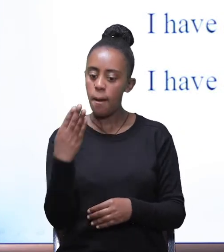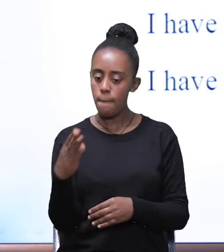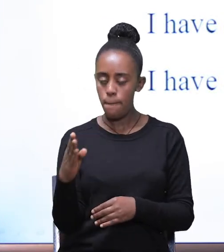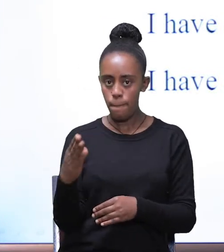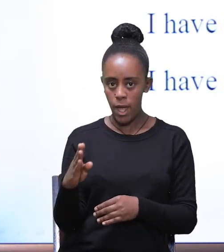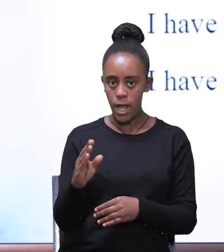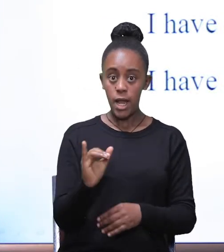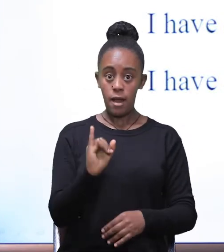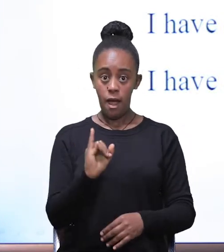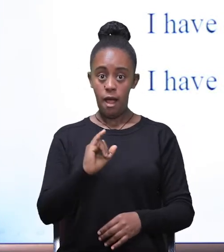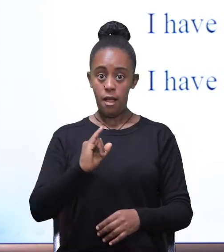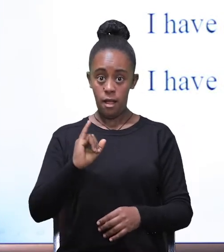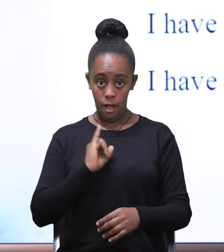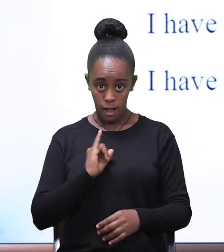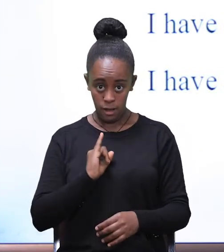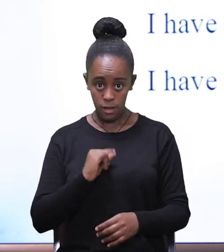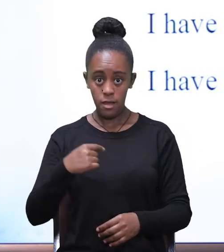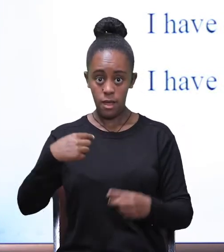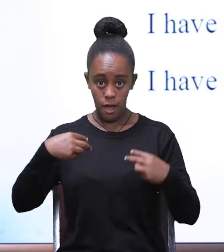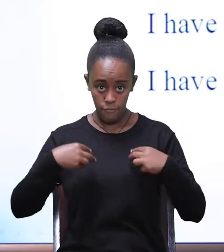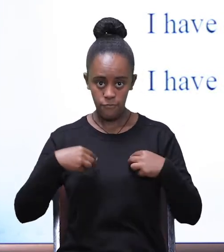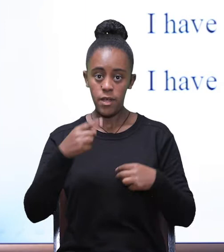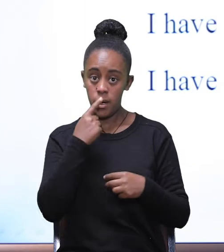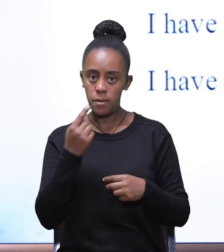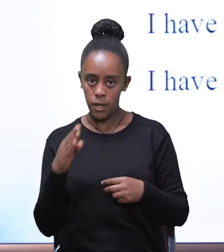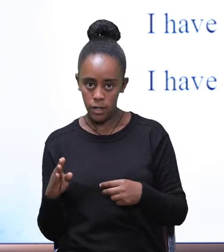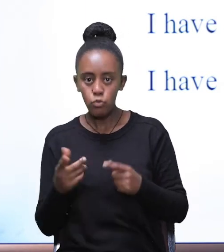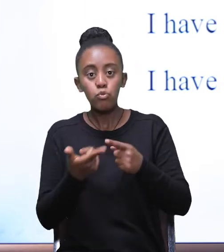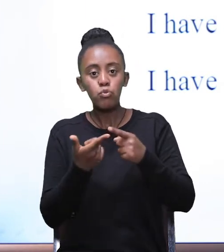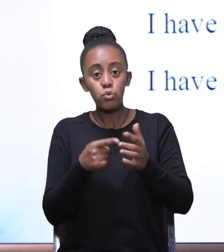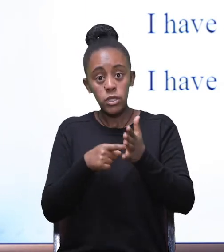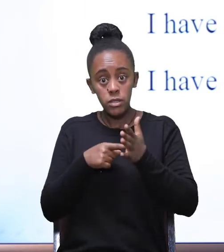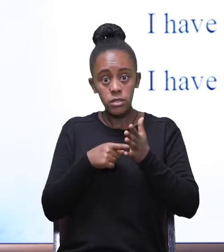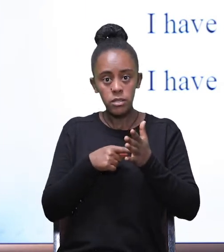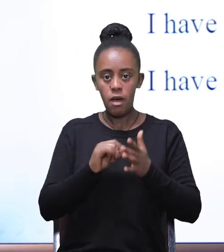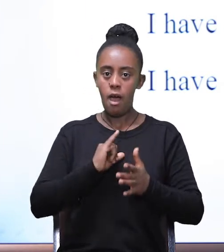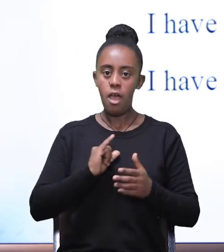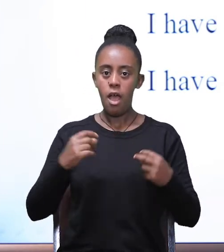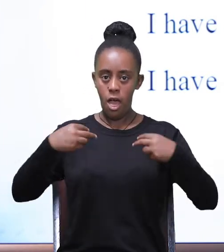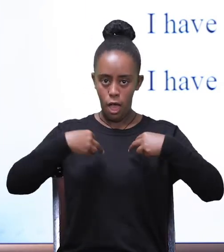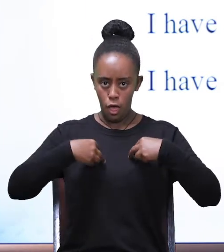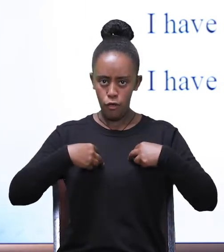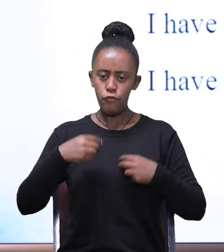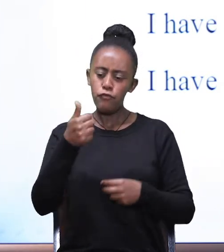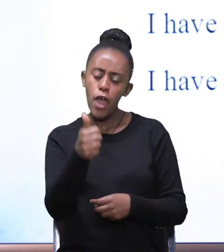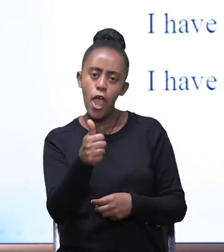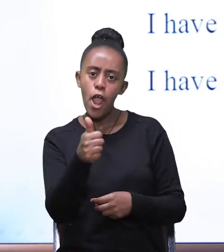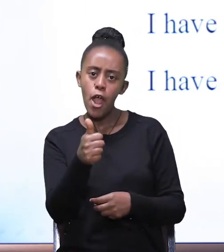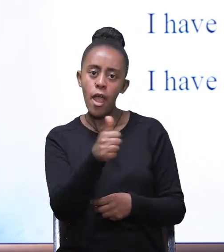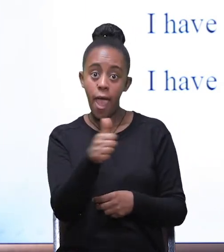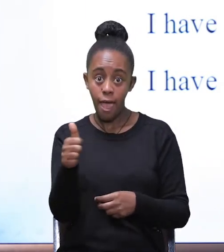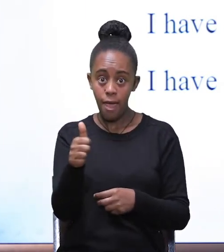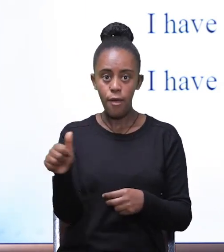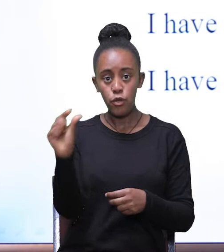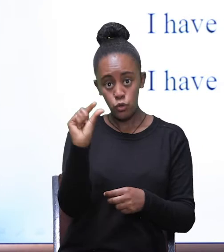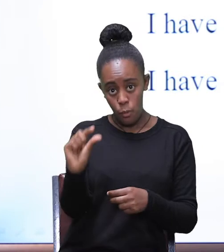a red pen. Example 2, I have a small white ball. I have